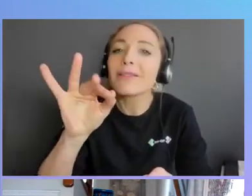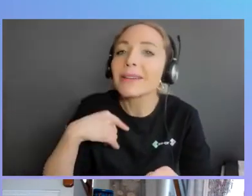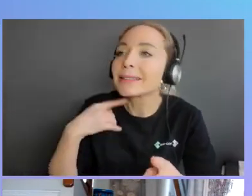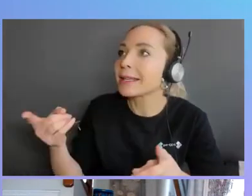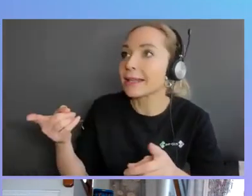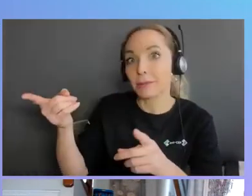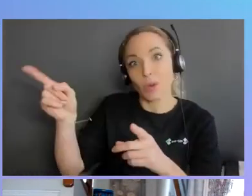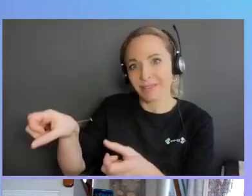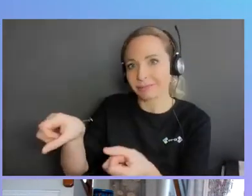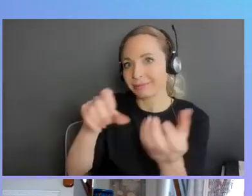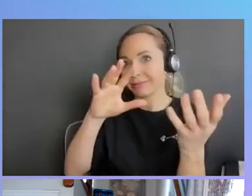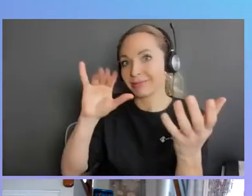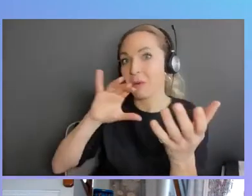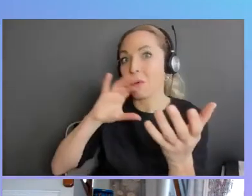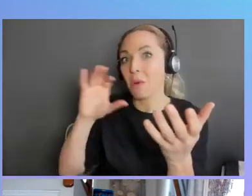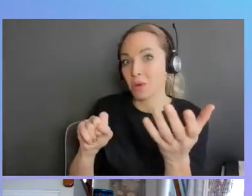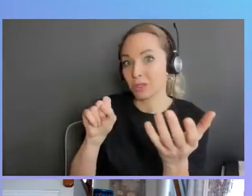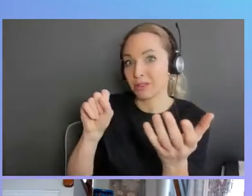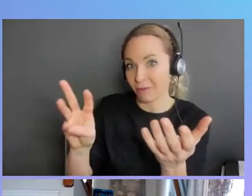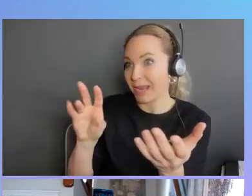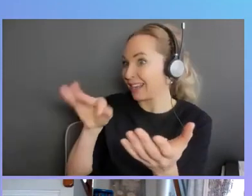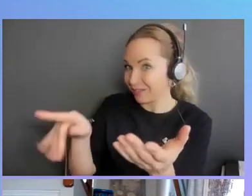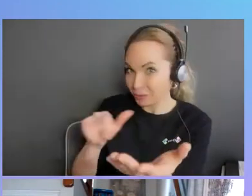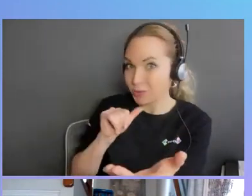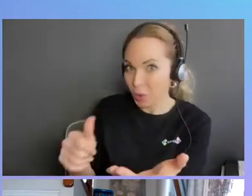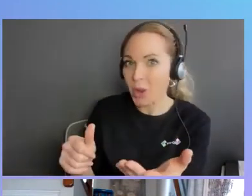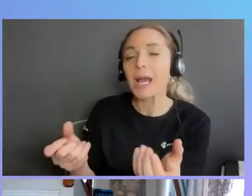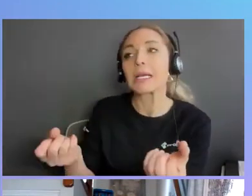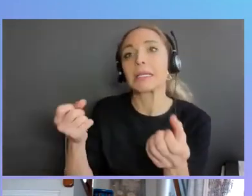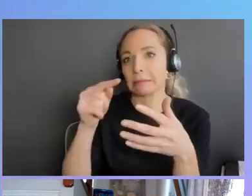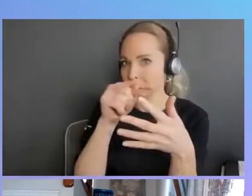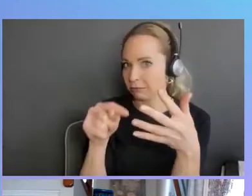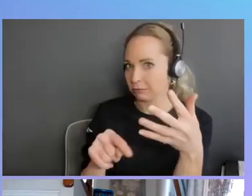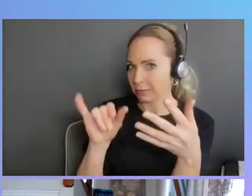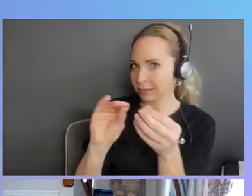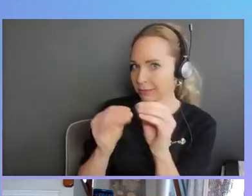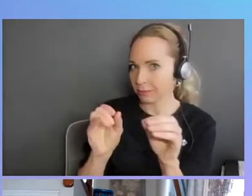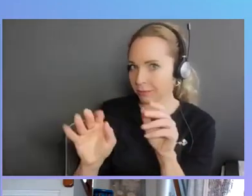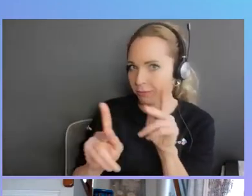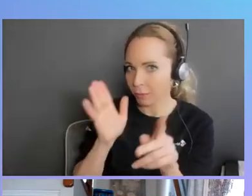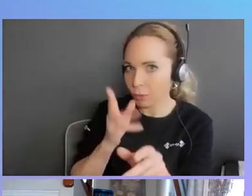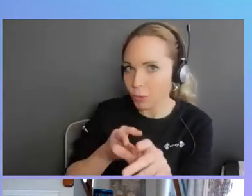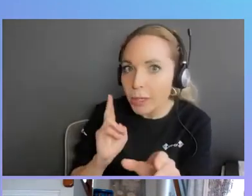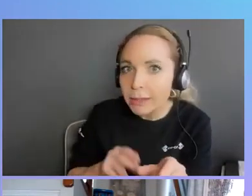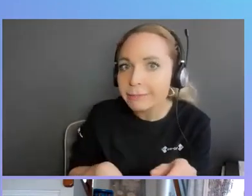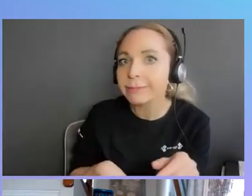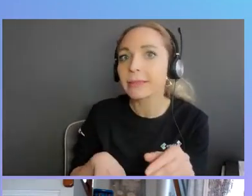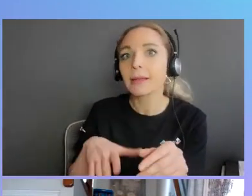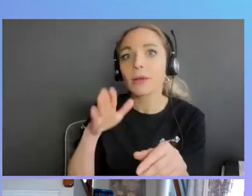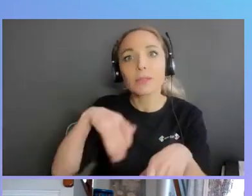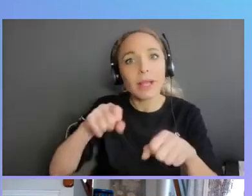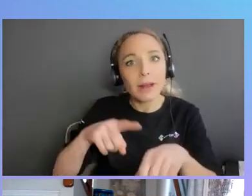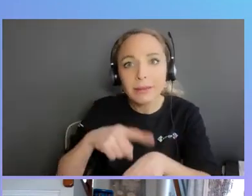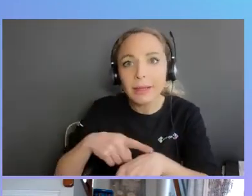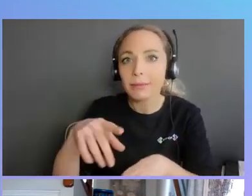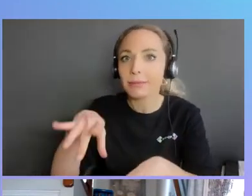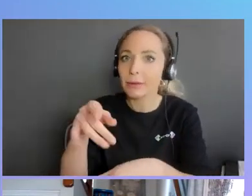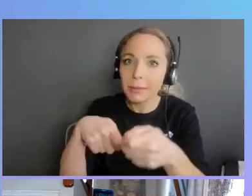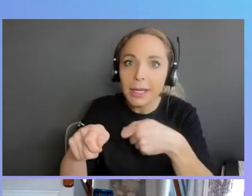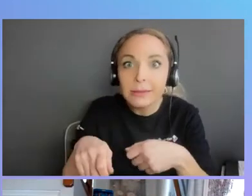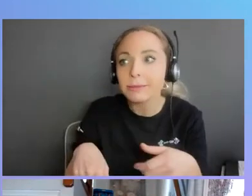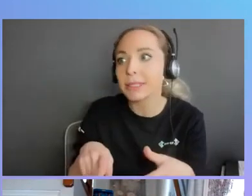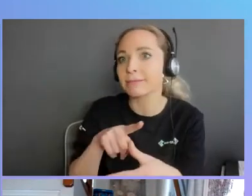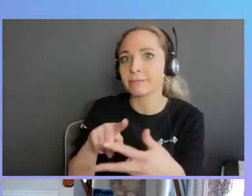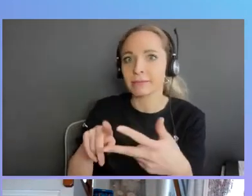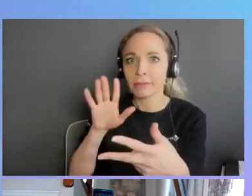software, here's how many people are going to quit. Here is how long it's going to take to find the replacement. Here's how long it's